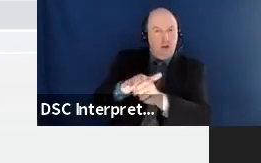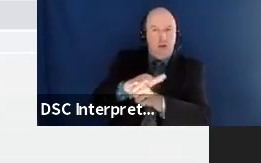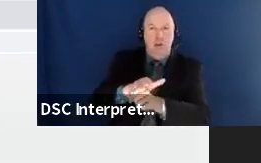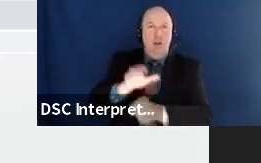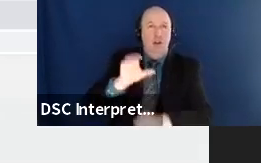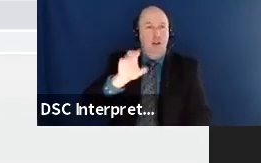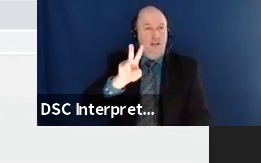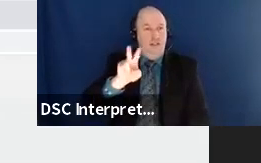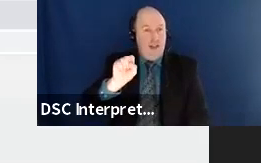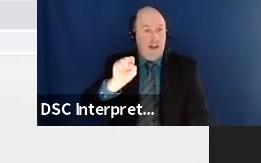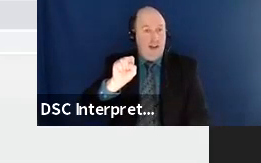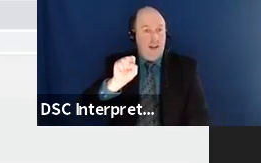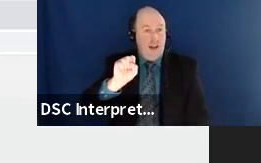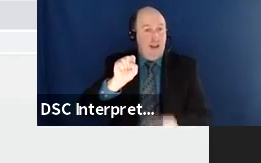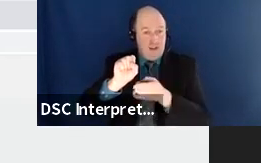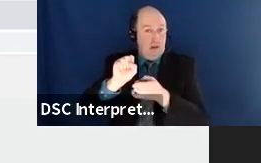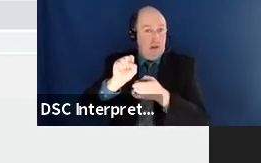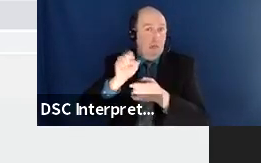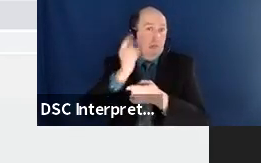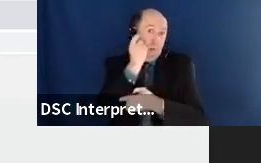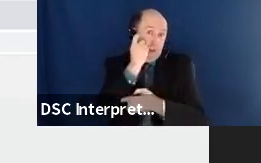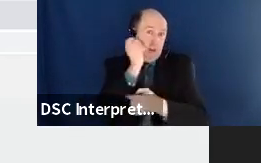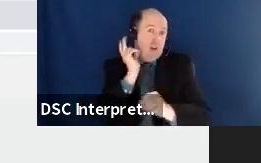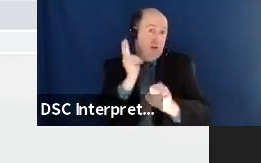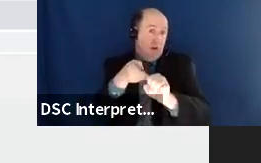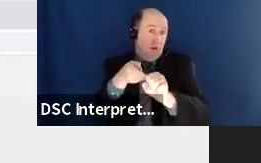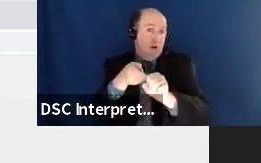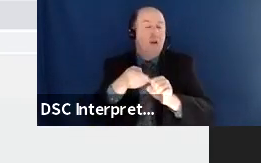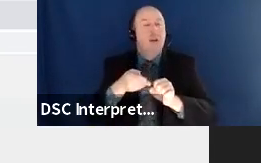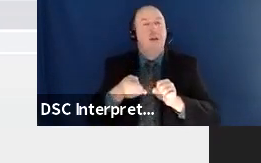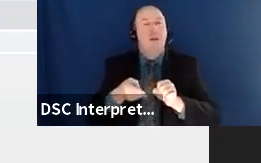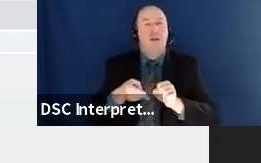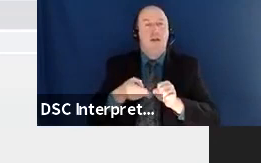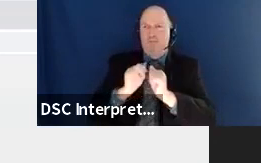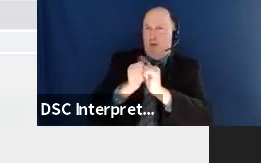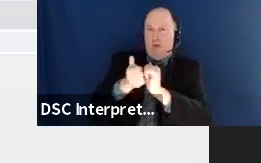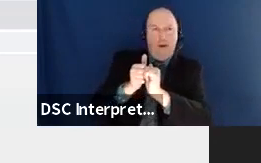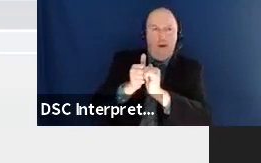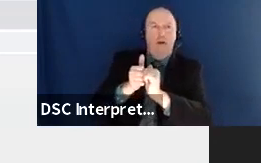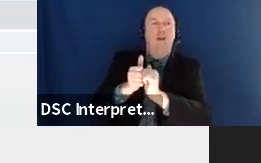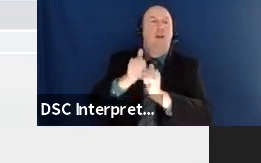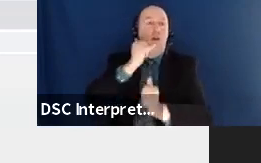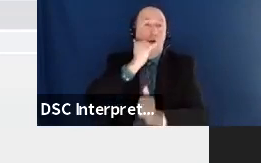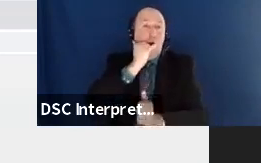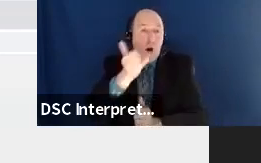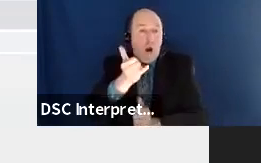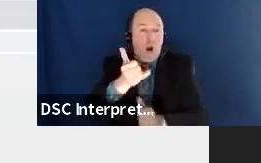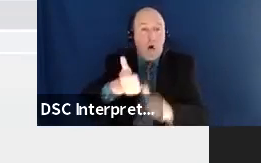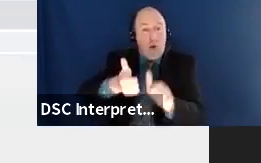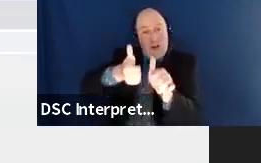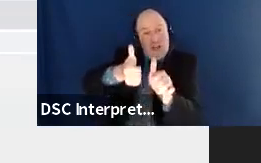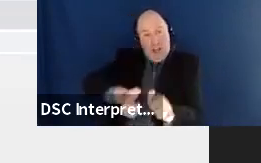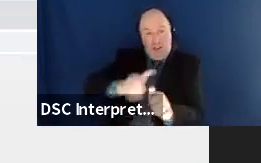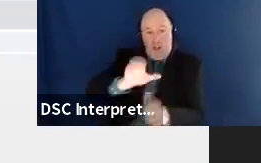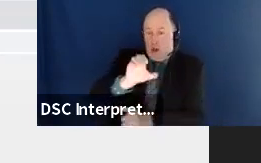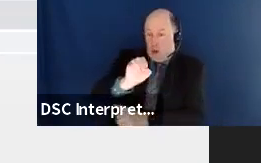Pharmacy, who just recently came online. You can do so by calling them, by texting COVID